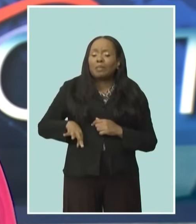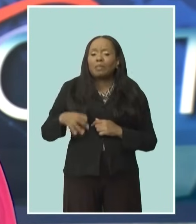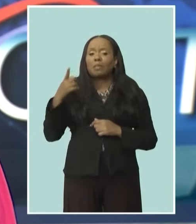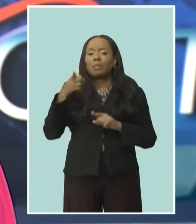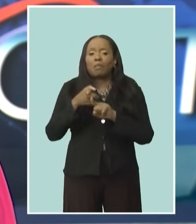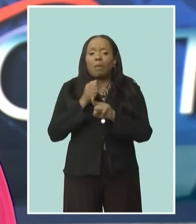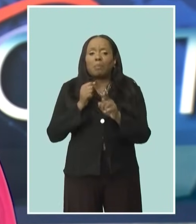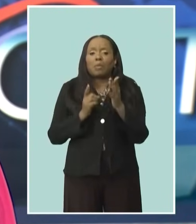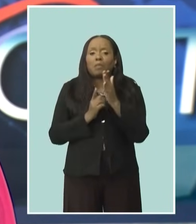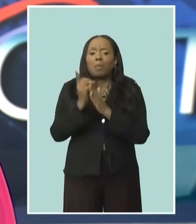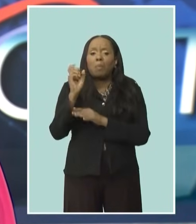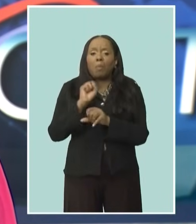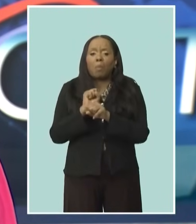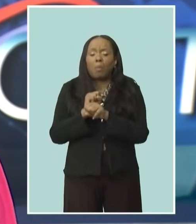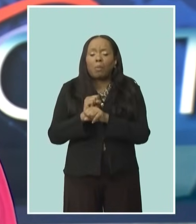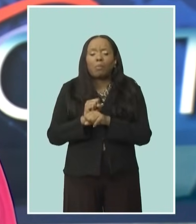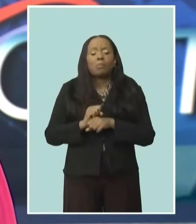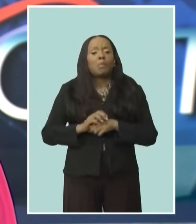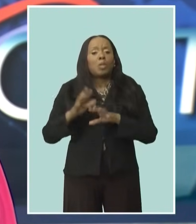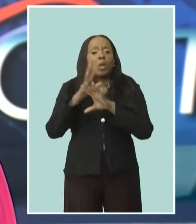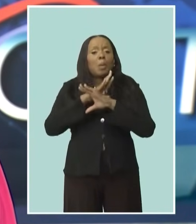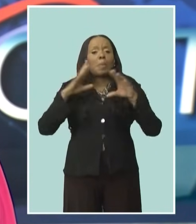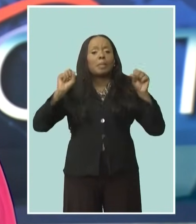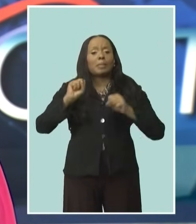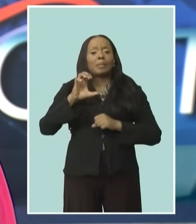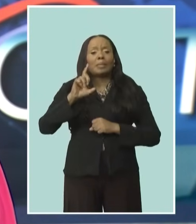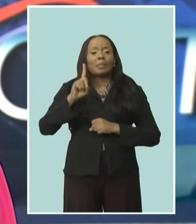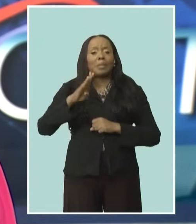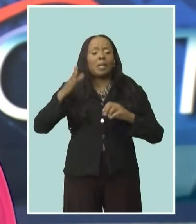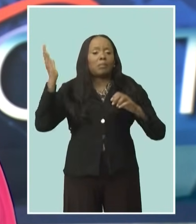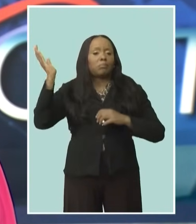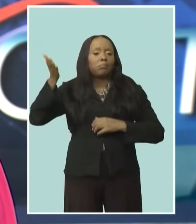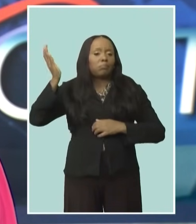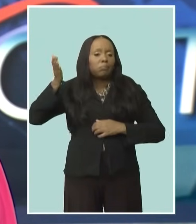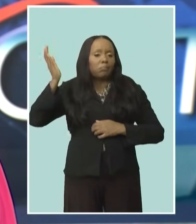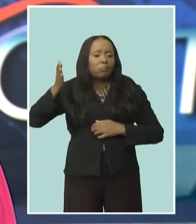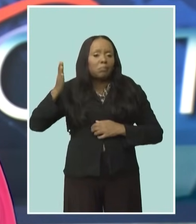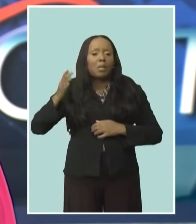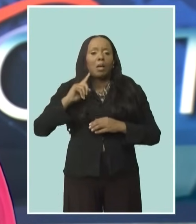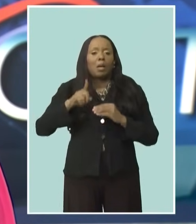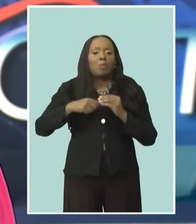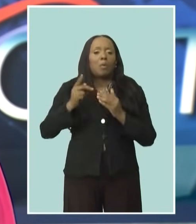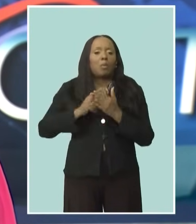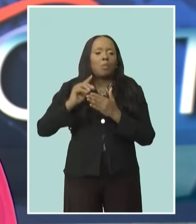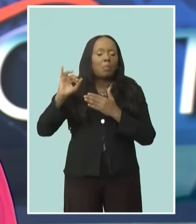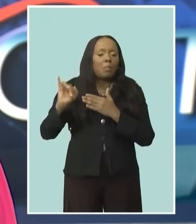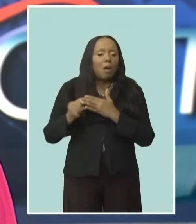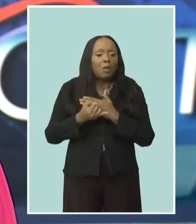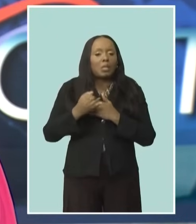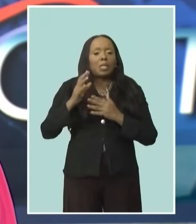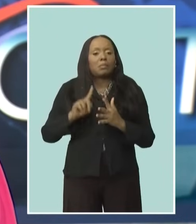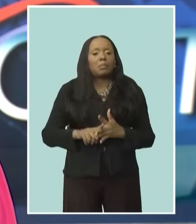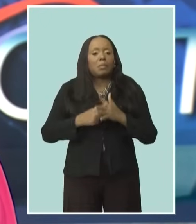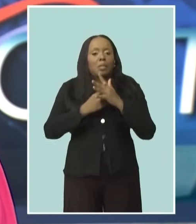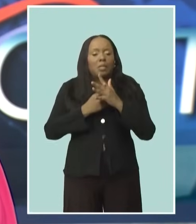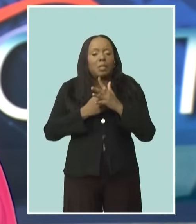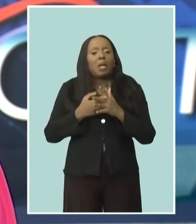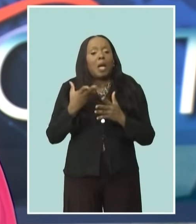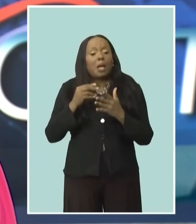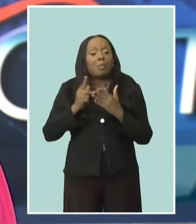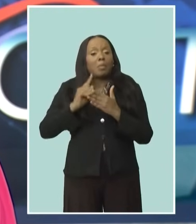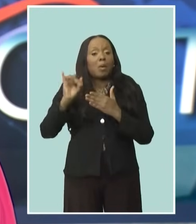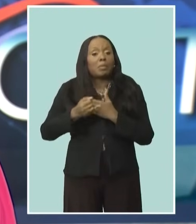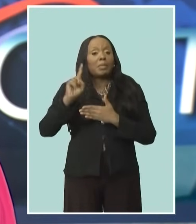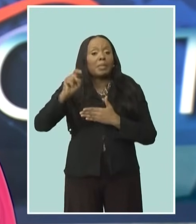comments came at the end of a seminar on accelerating project implementation to reduce poverty, part of the annual